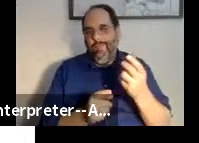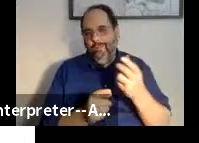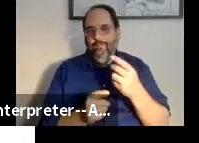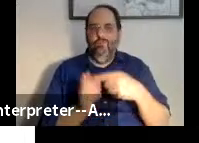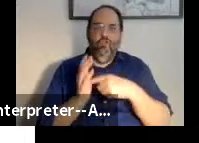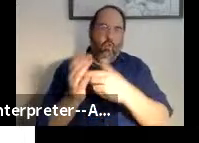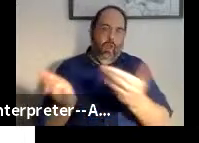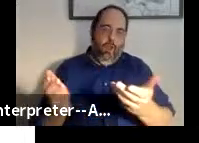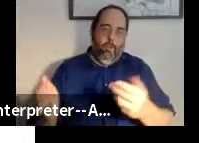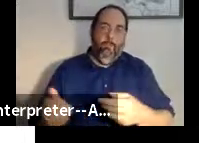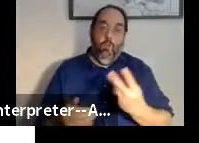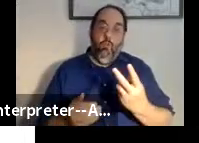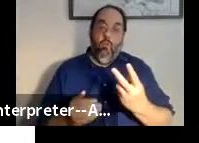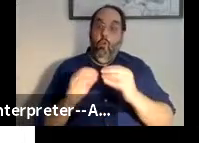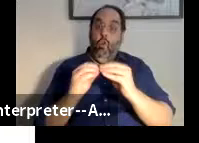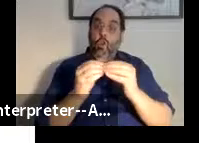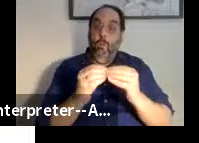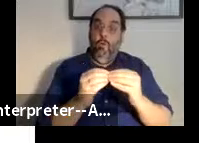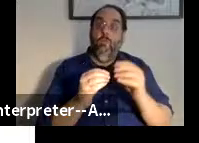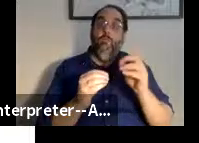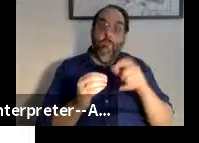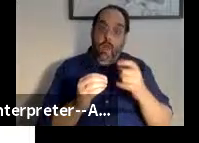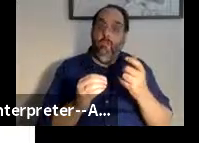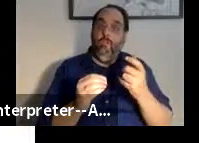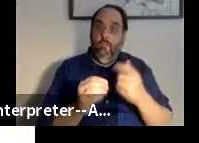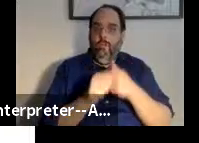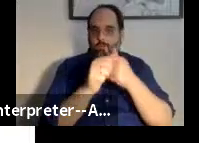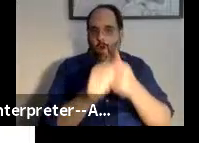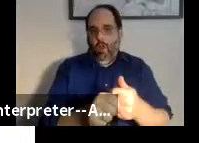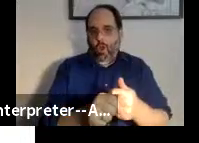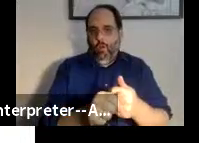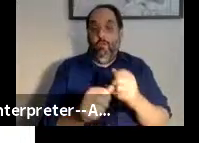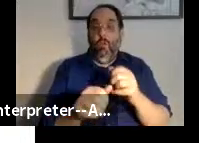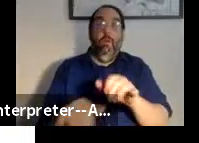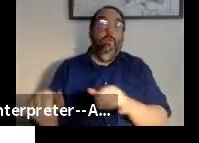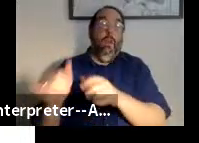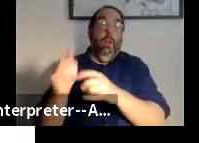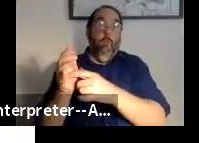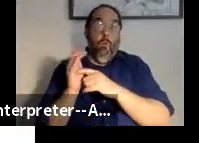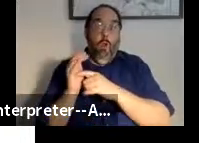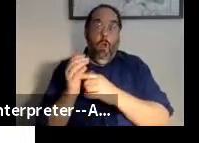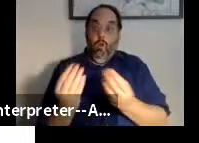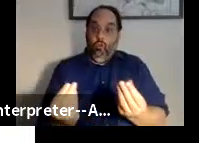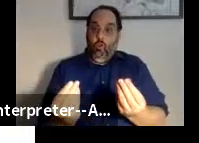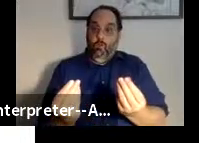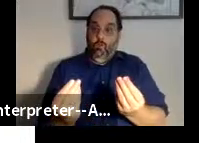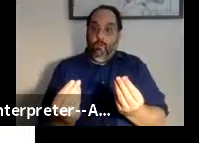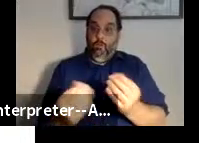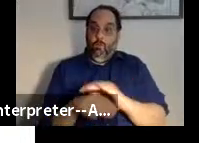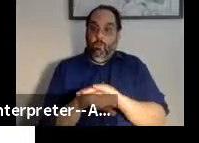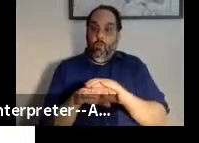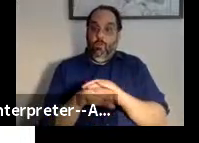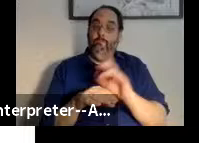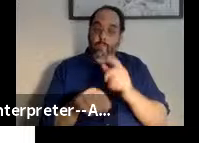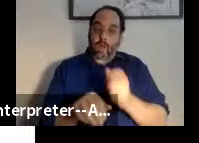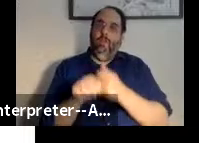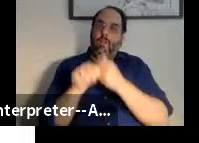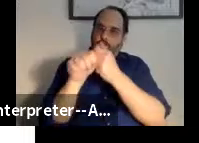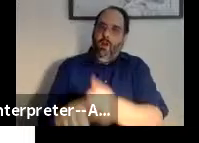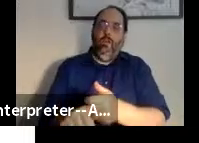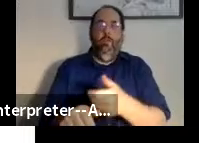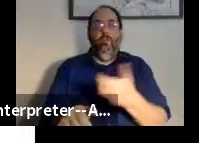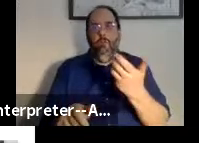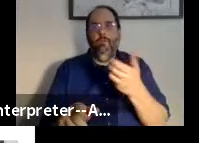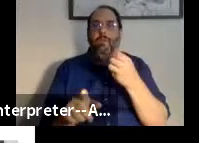So those two values need to be met in that area. So the standard requires the surface to meet those impact attenuating